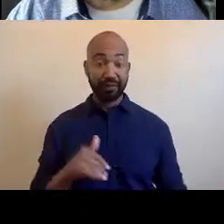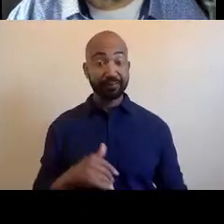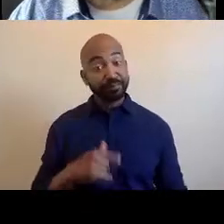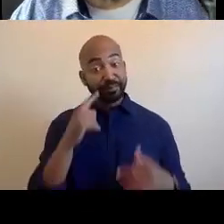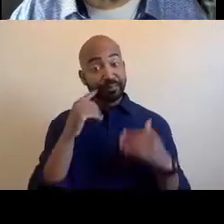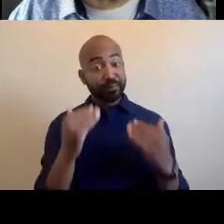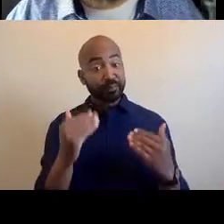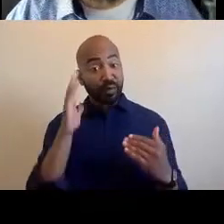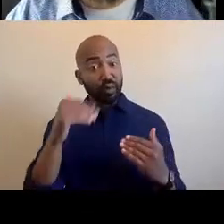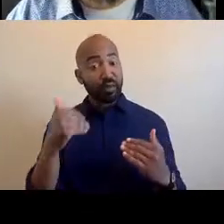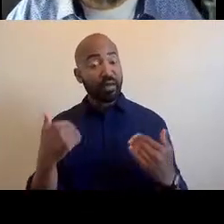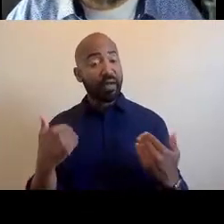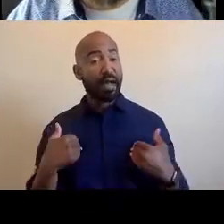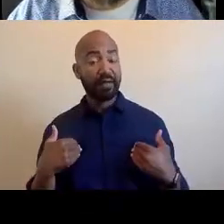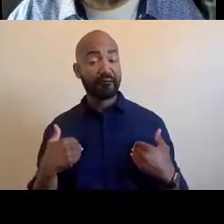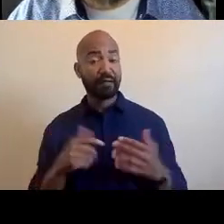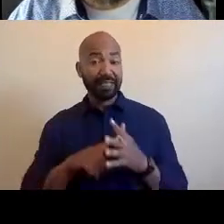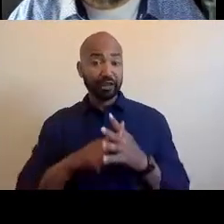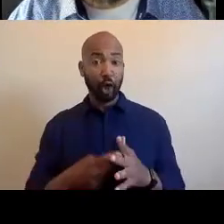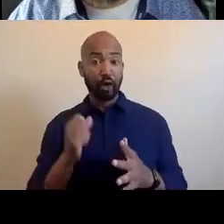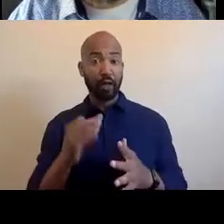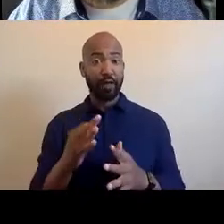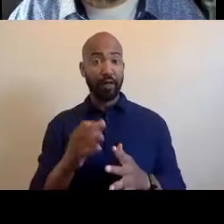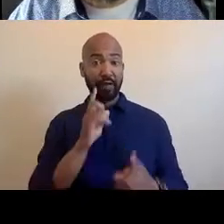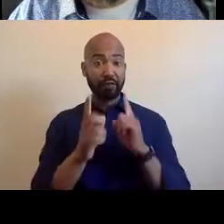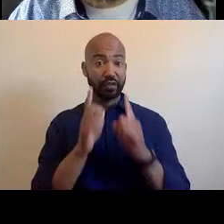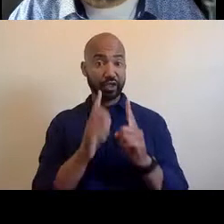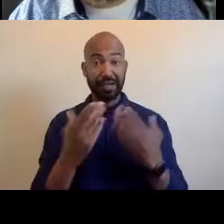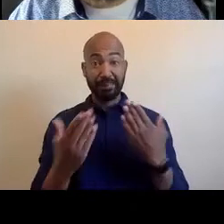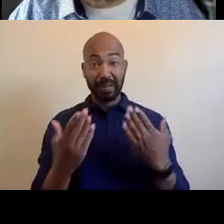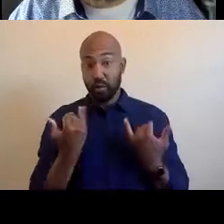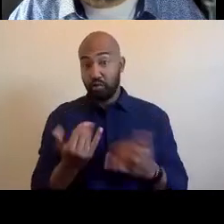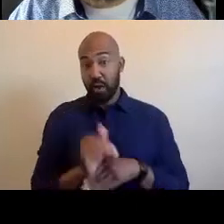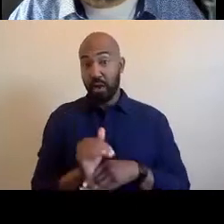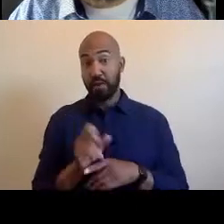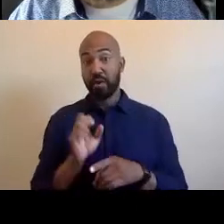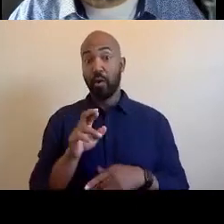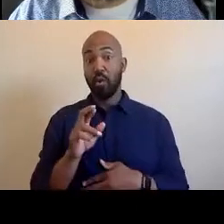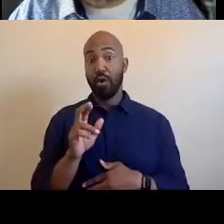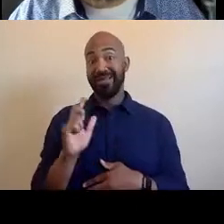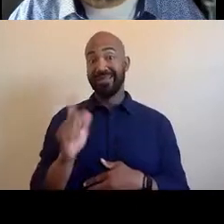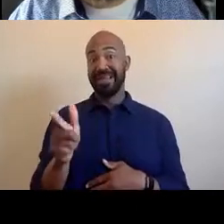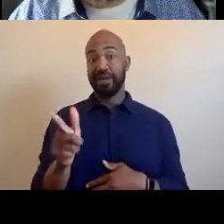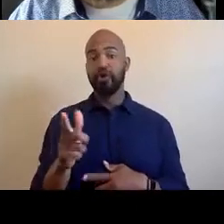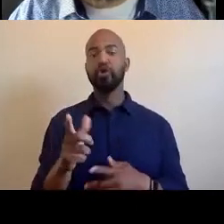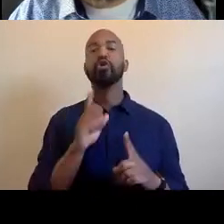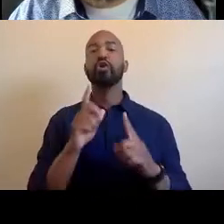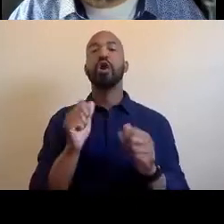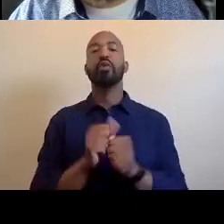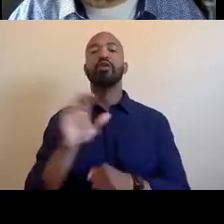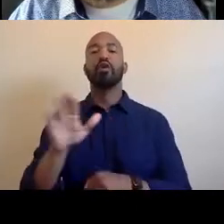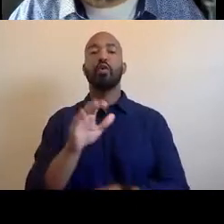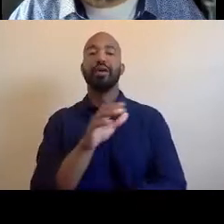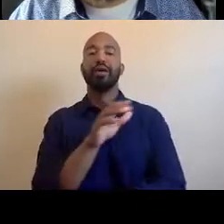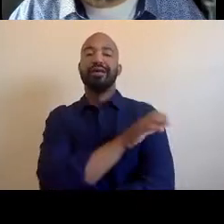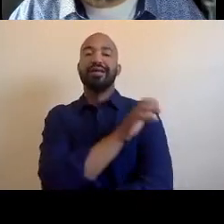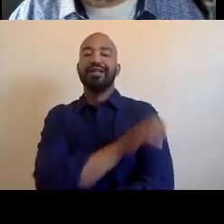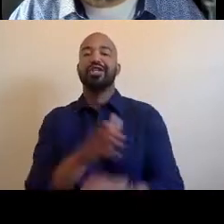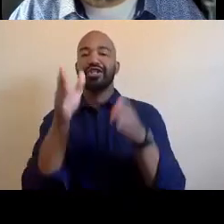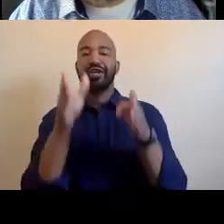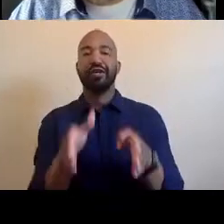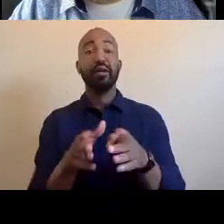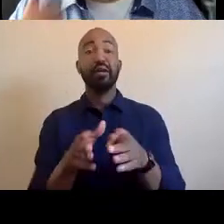of a conversation tonight or in the future with your clinicians. And my goal is really